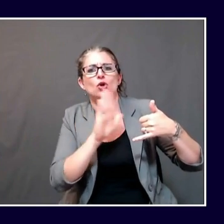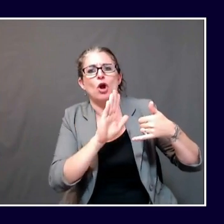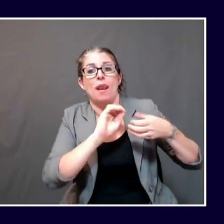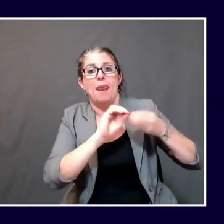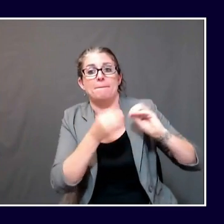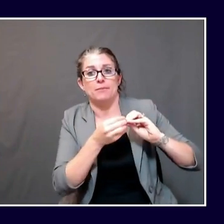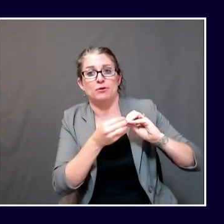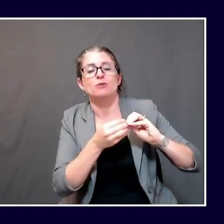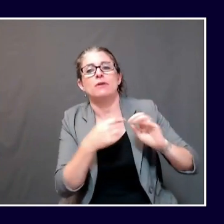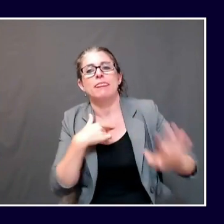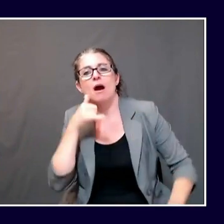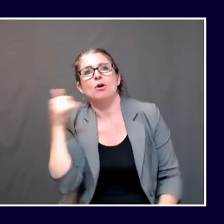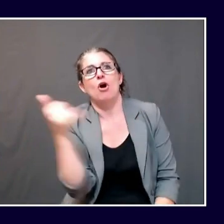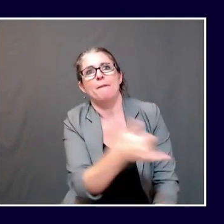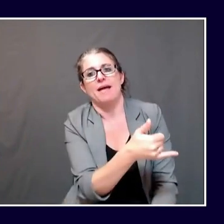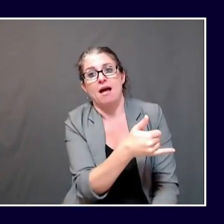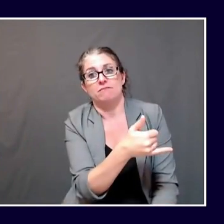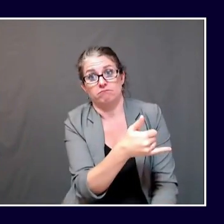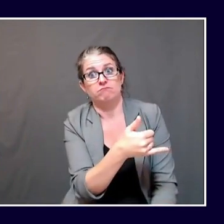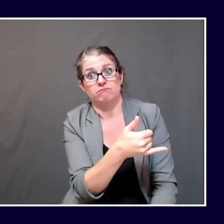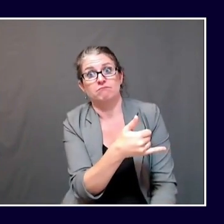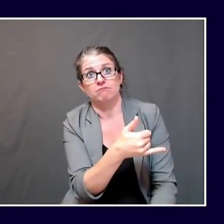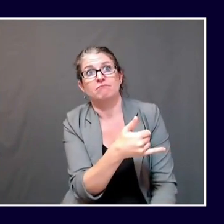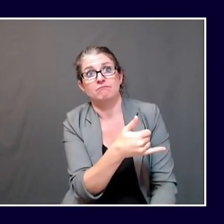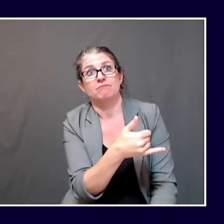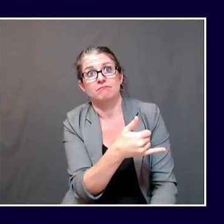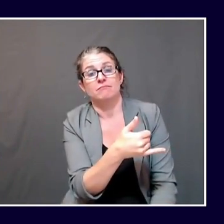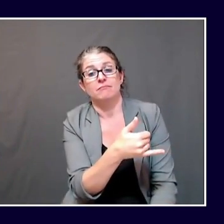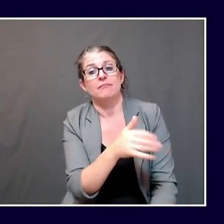then check to make sure that that number in the phone book,